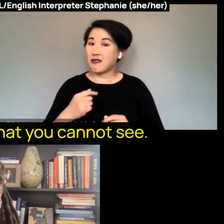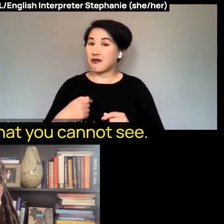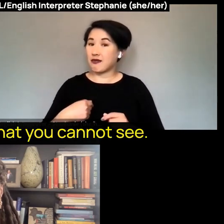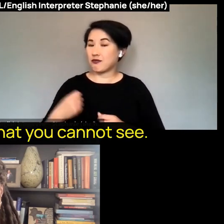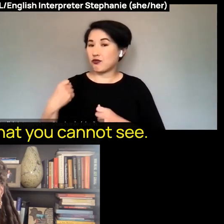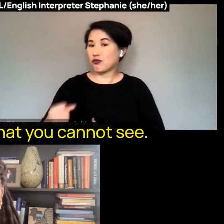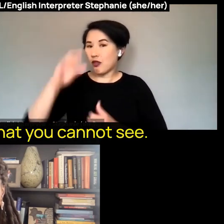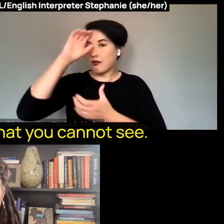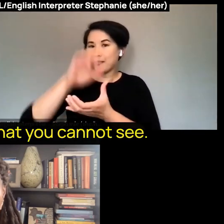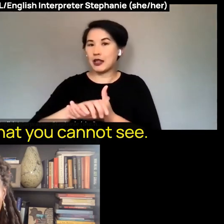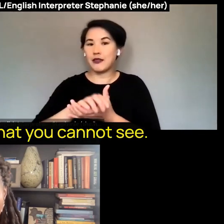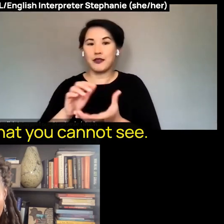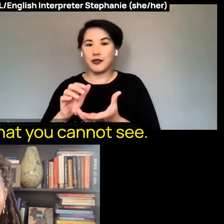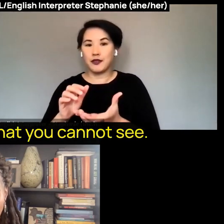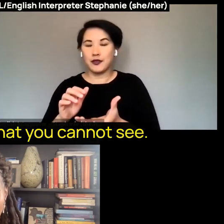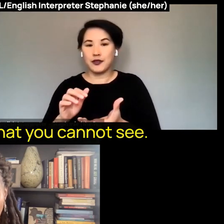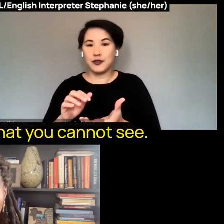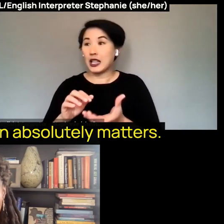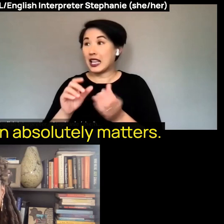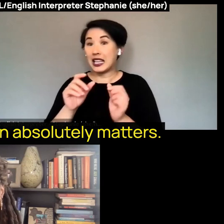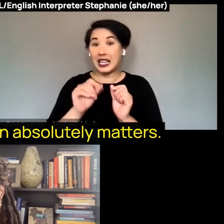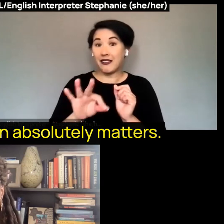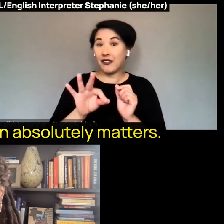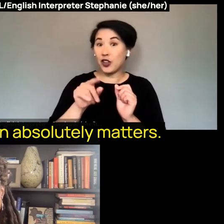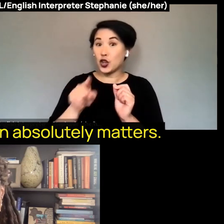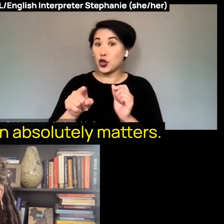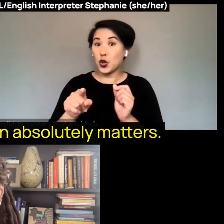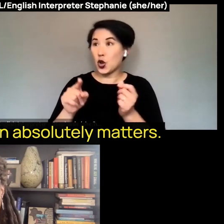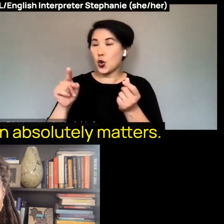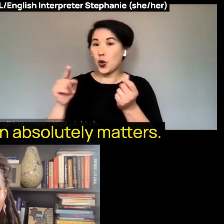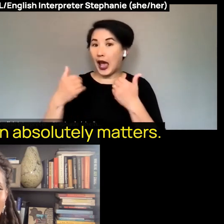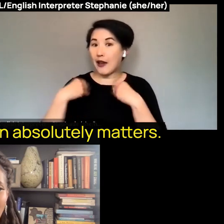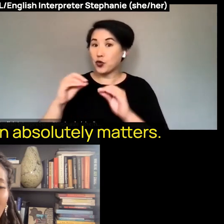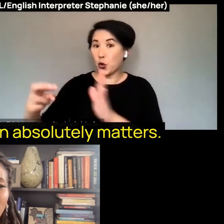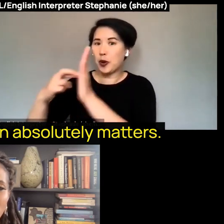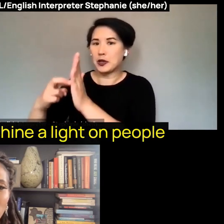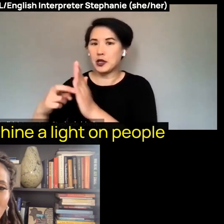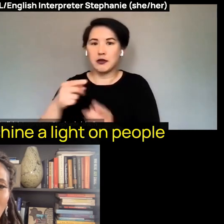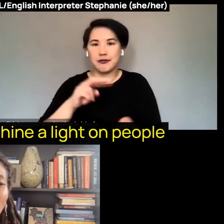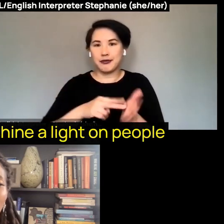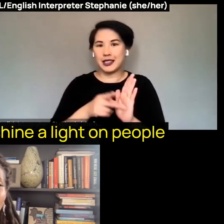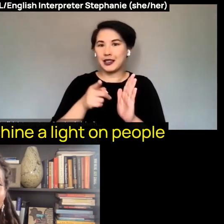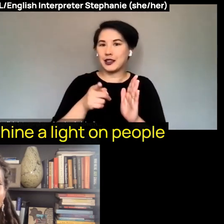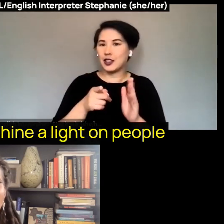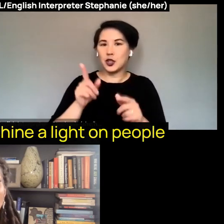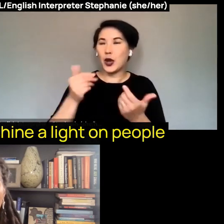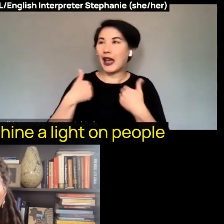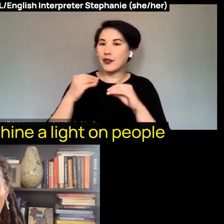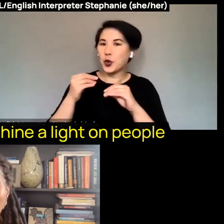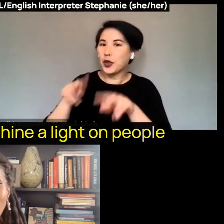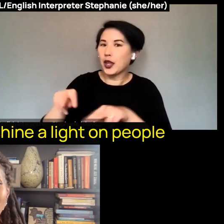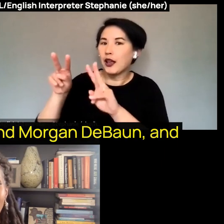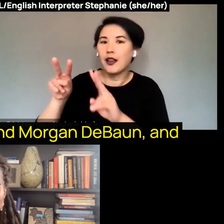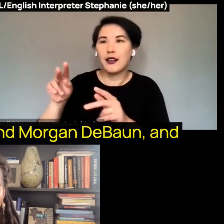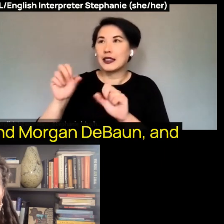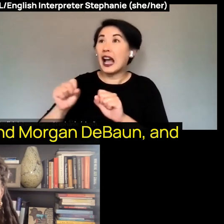to want to be something that you cannot see. And so representation absolutely matters. So it's important that we shine a